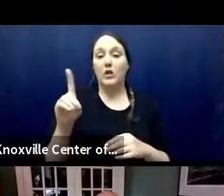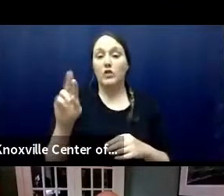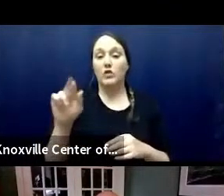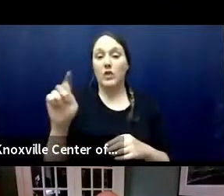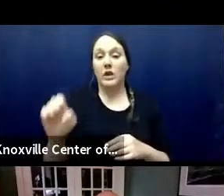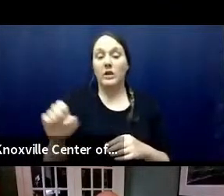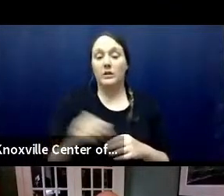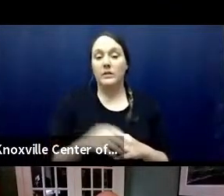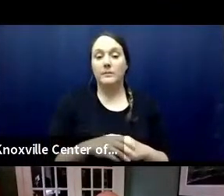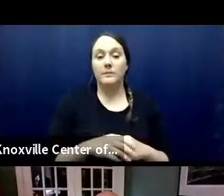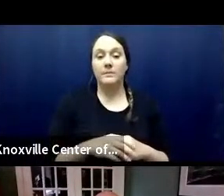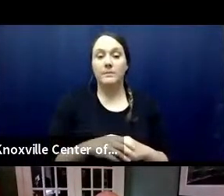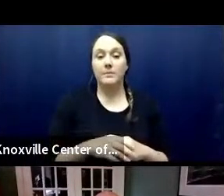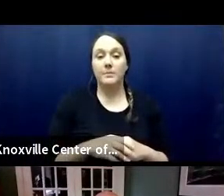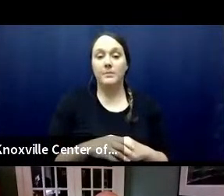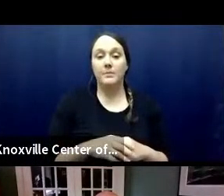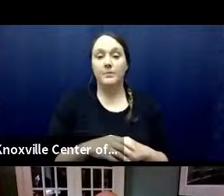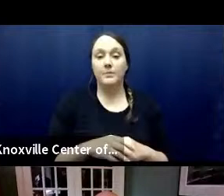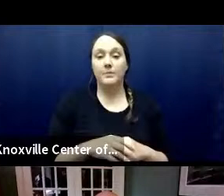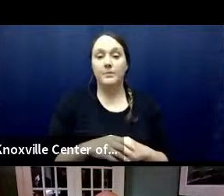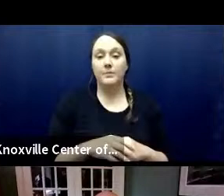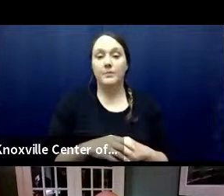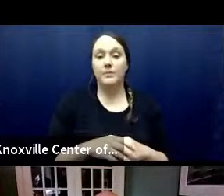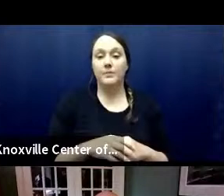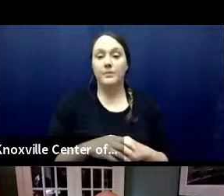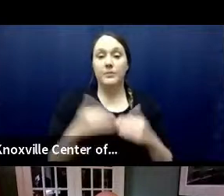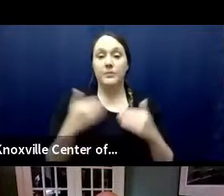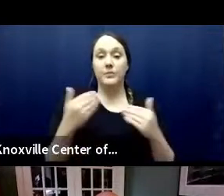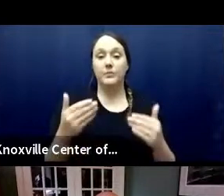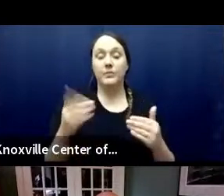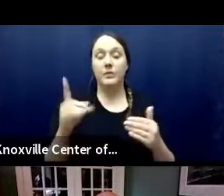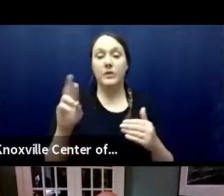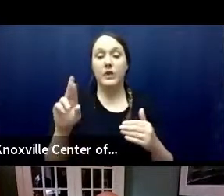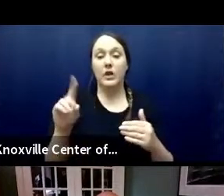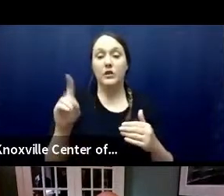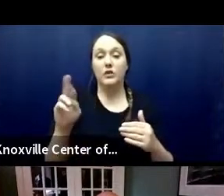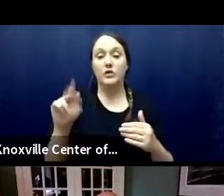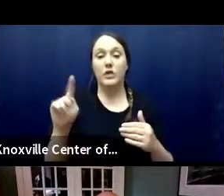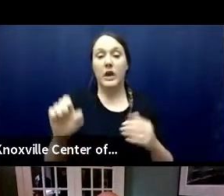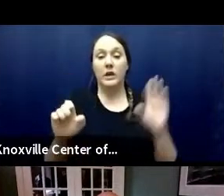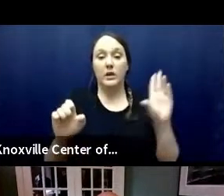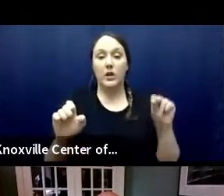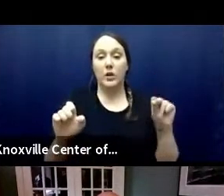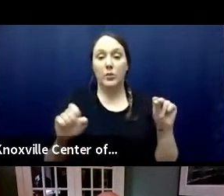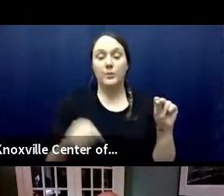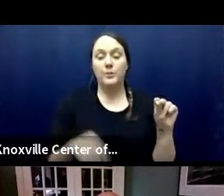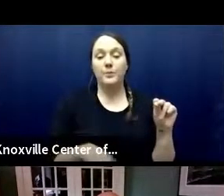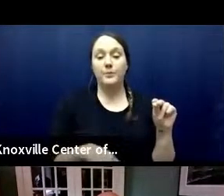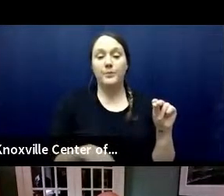Lead us on. May I go? Dr. Drake. No.